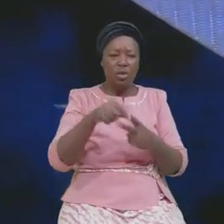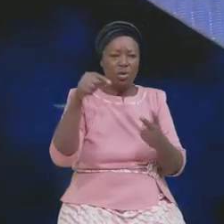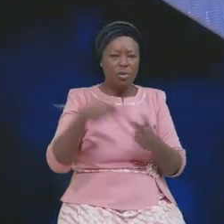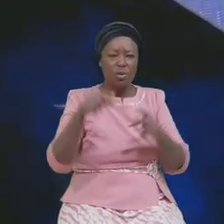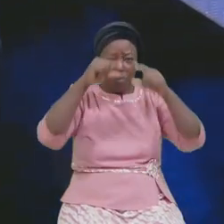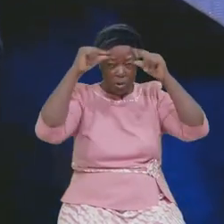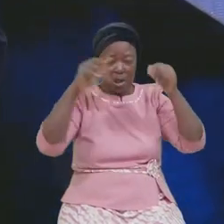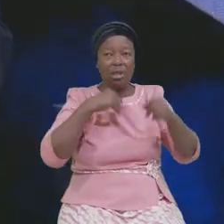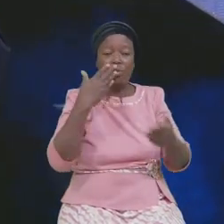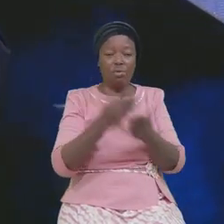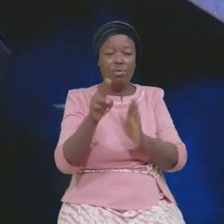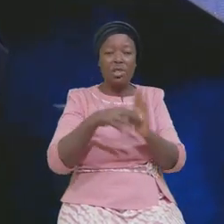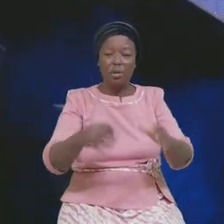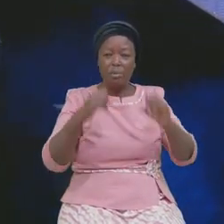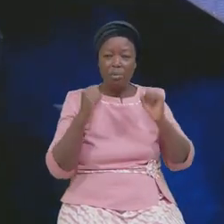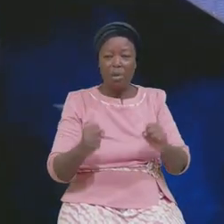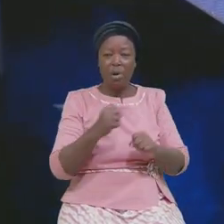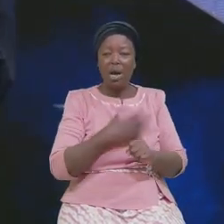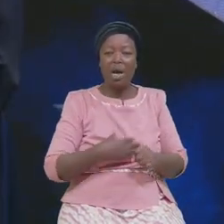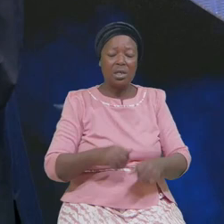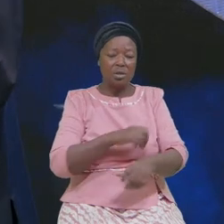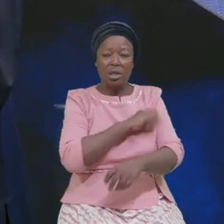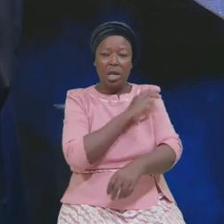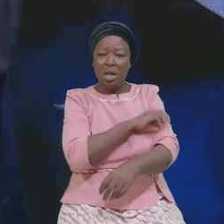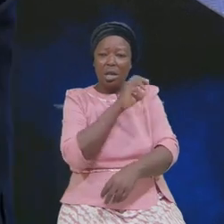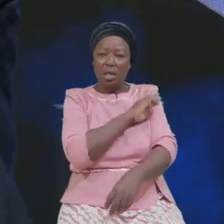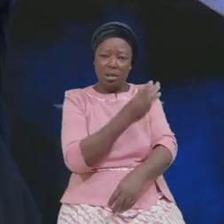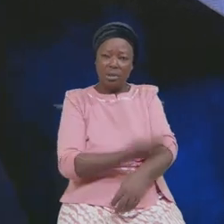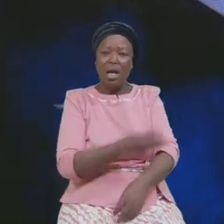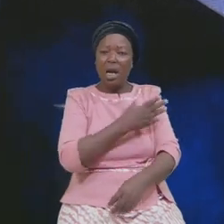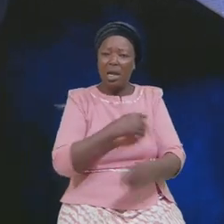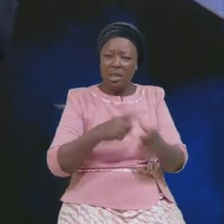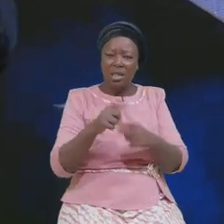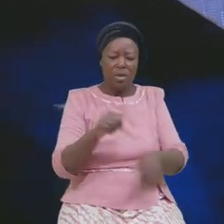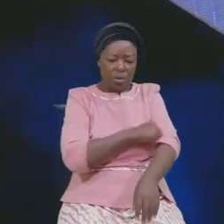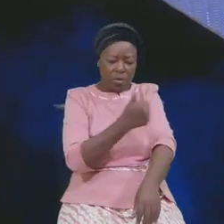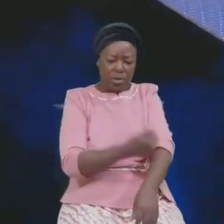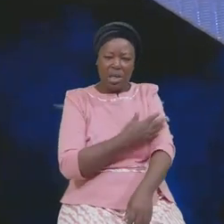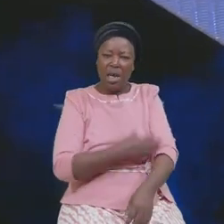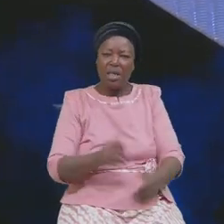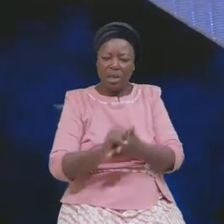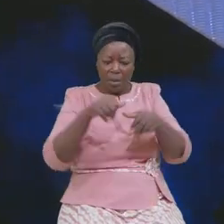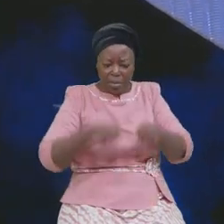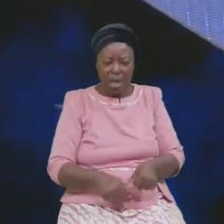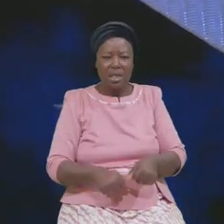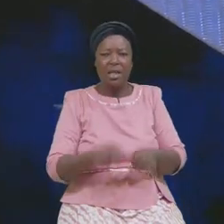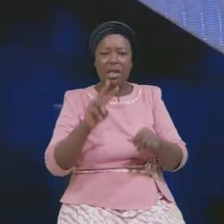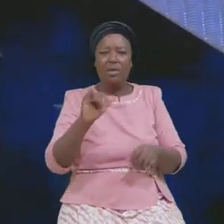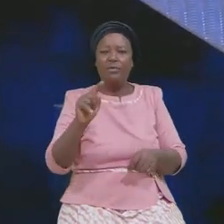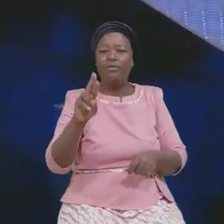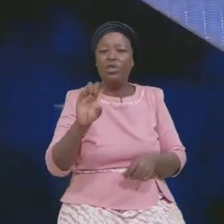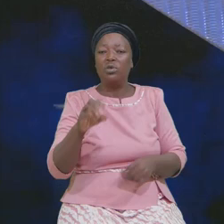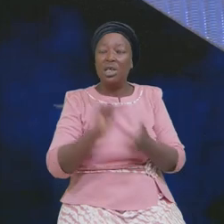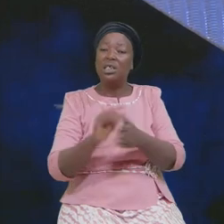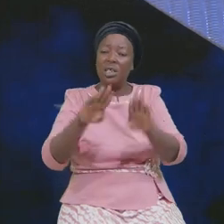the power, the strength, the authority, and the abiding virtue that he gave to Moses, that